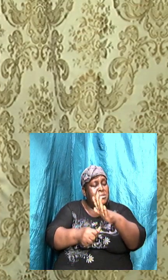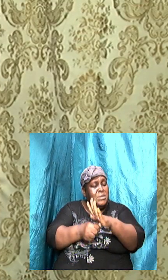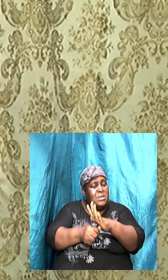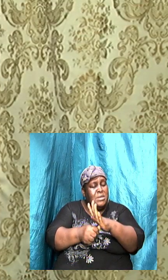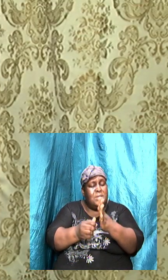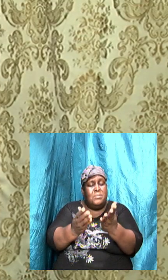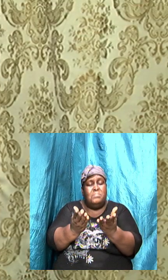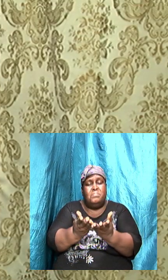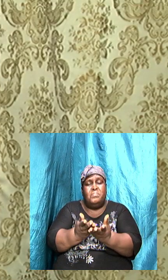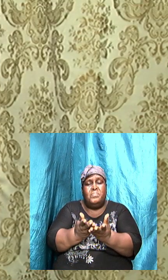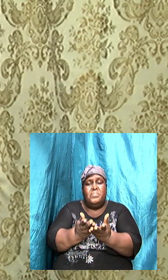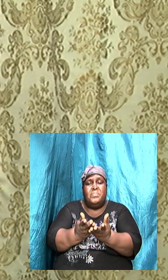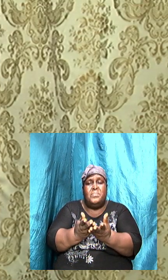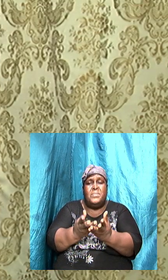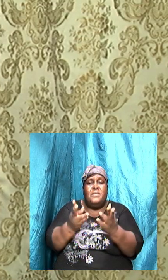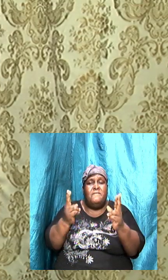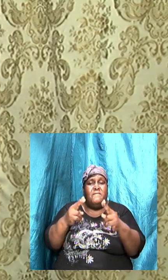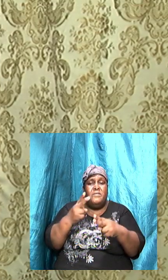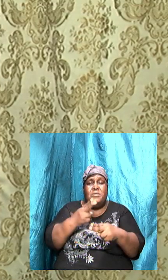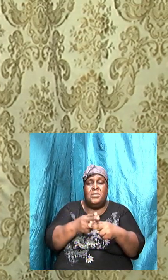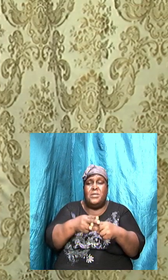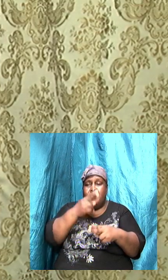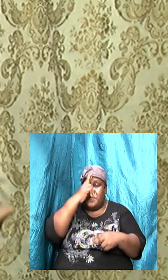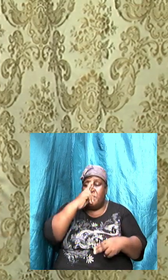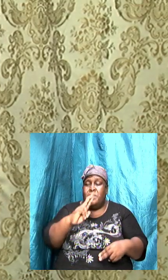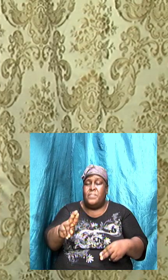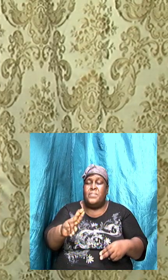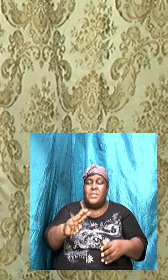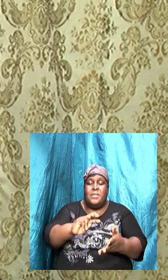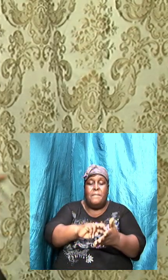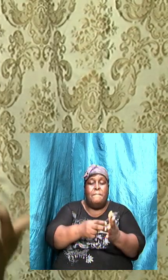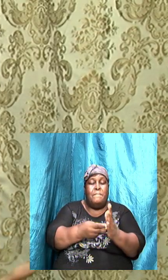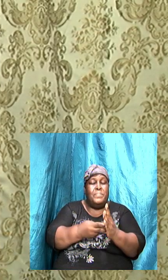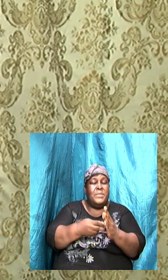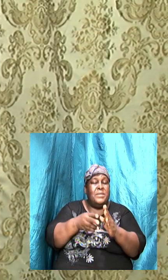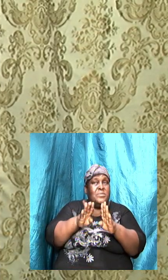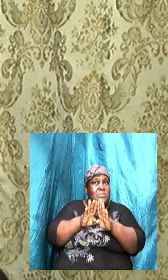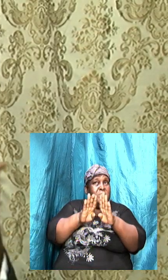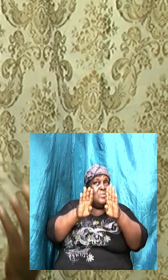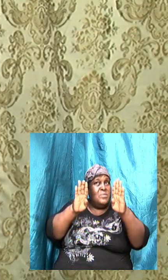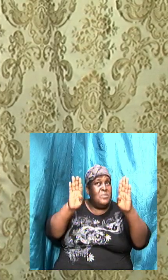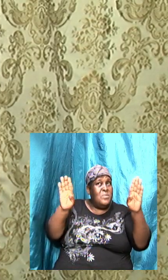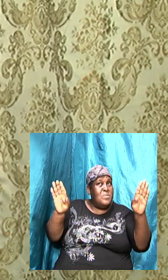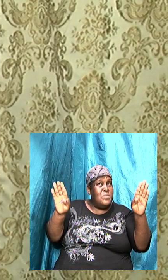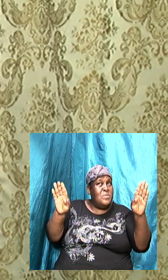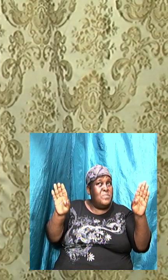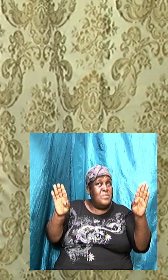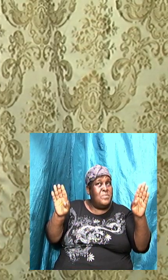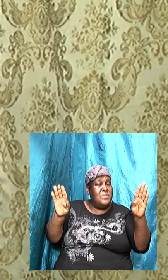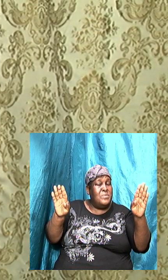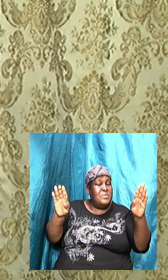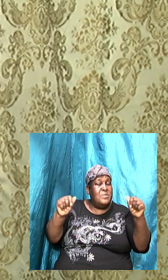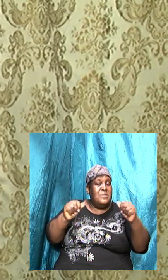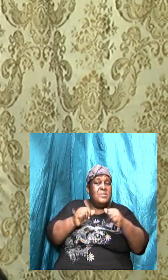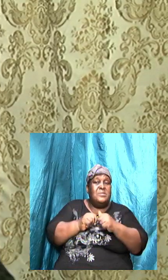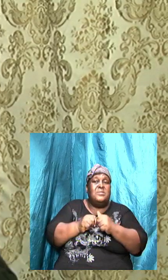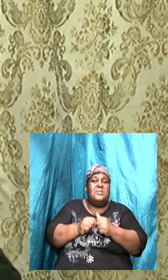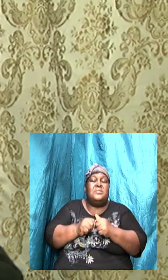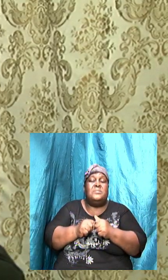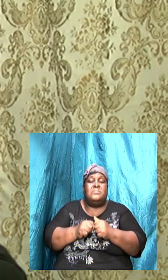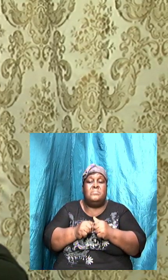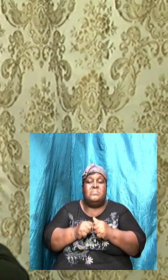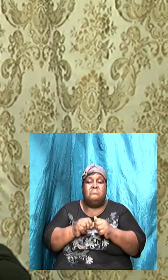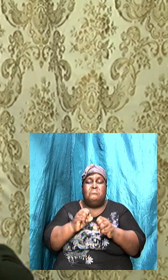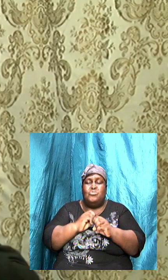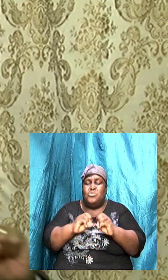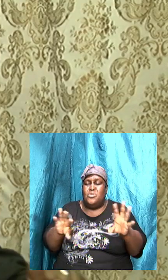very name Revelation simply means to unveil or to unlock or to open up. And so there is